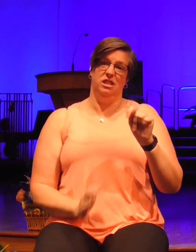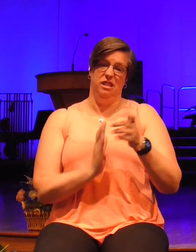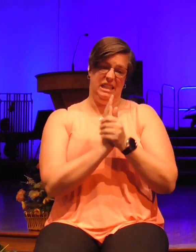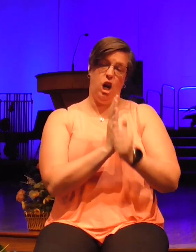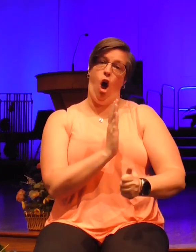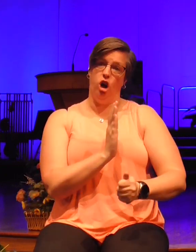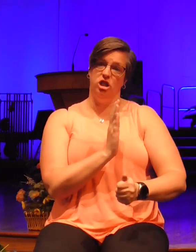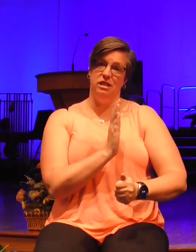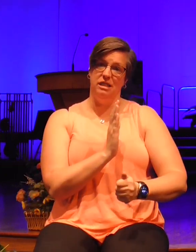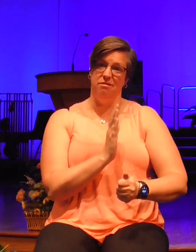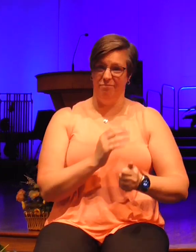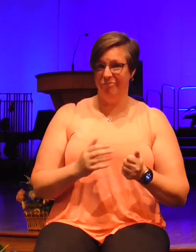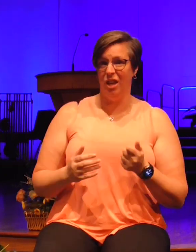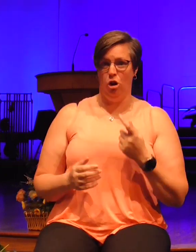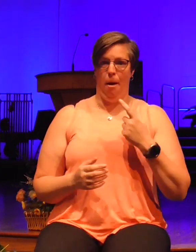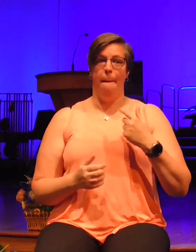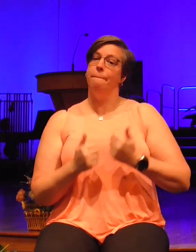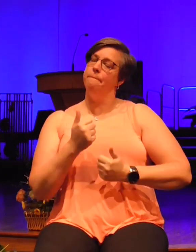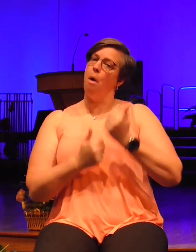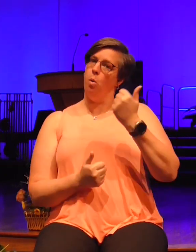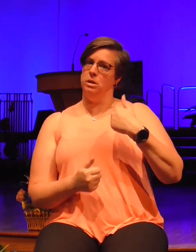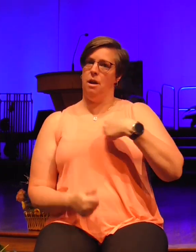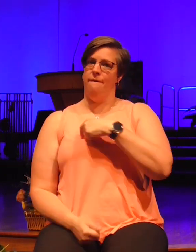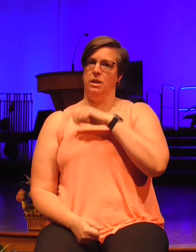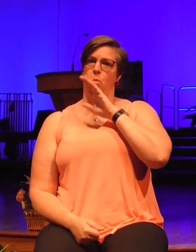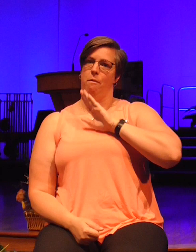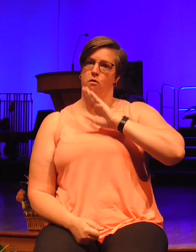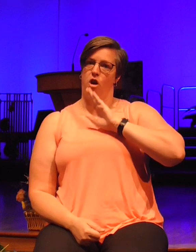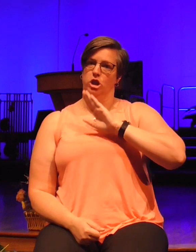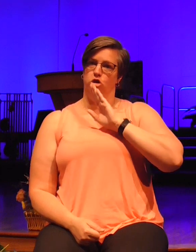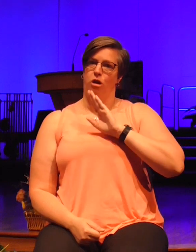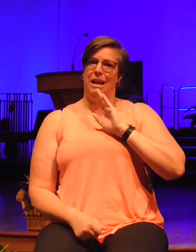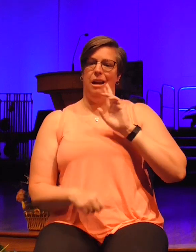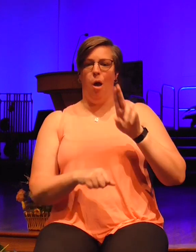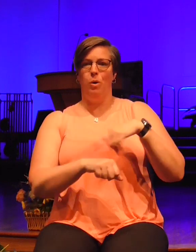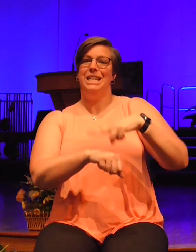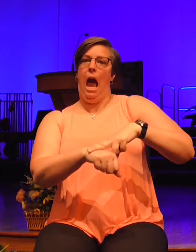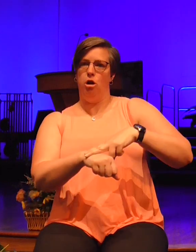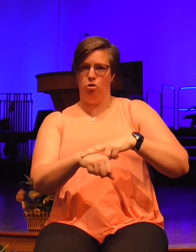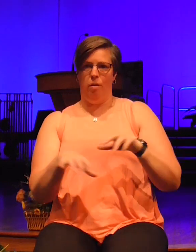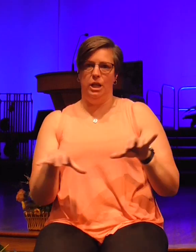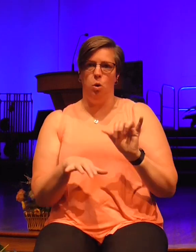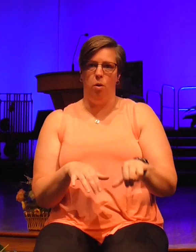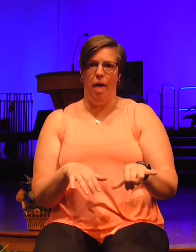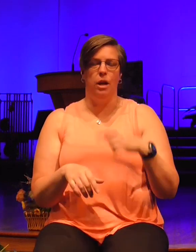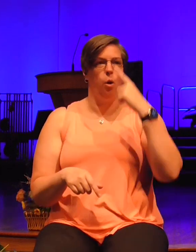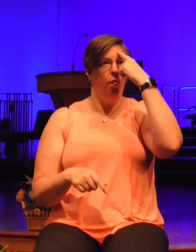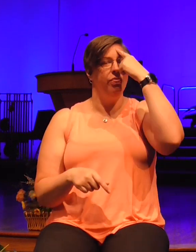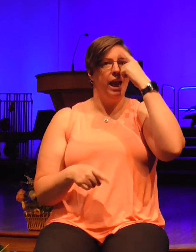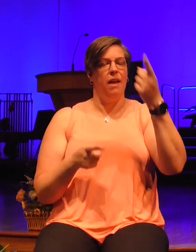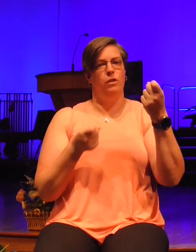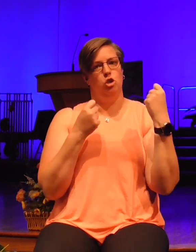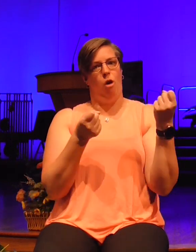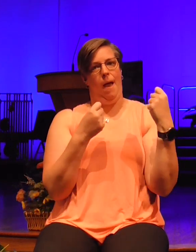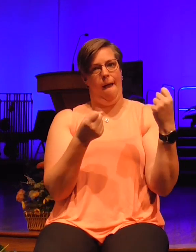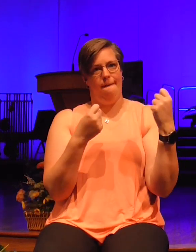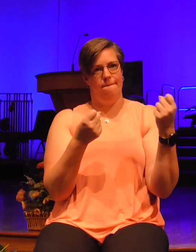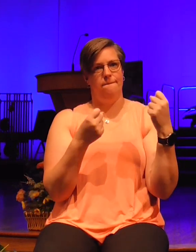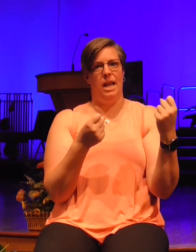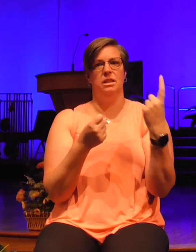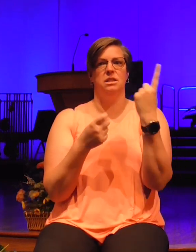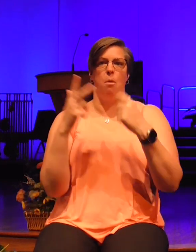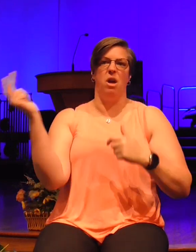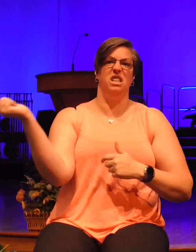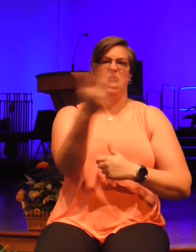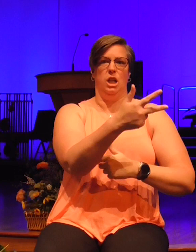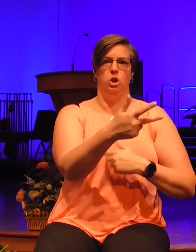we get really frustrated, sort of naturally do this. Think about driving down the road and someone cuts us